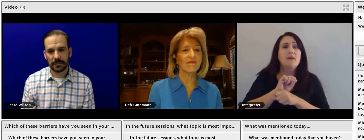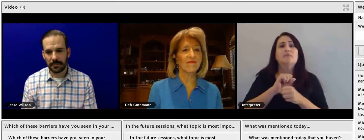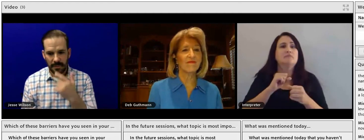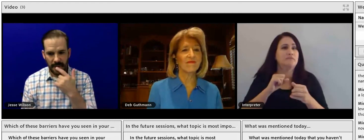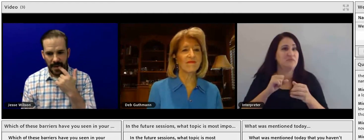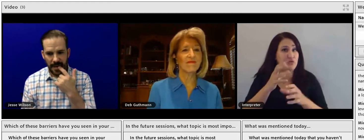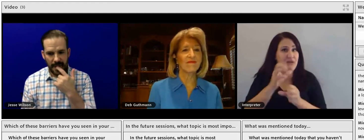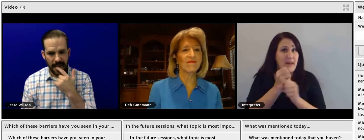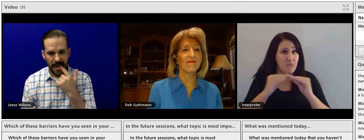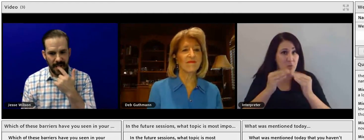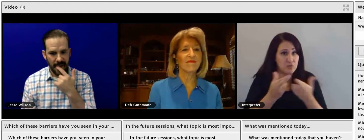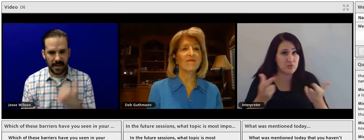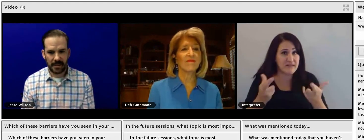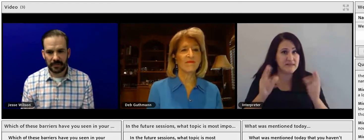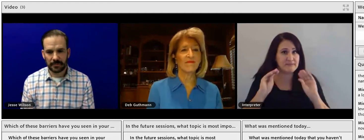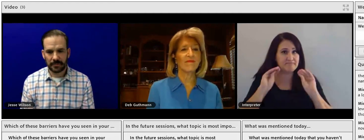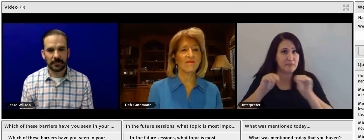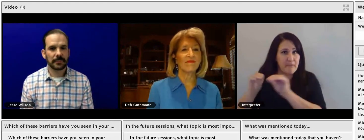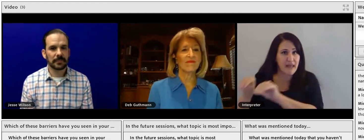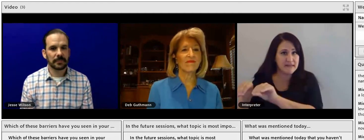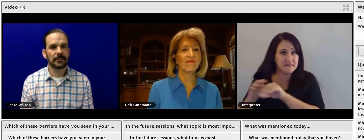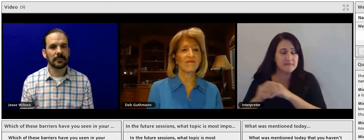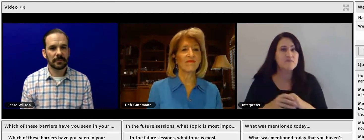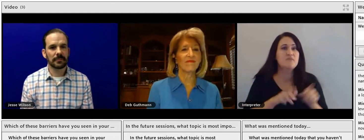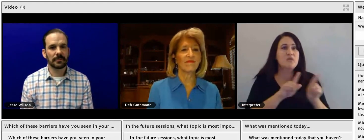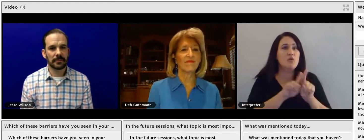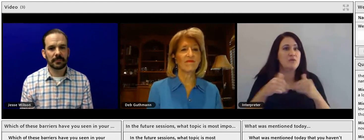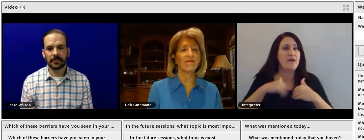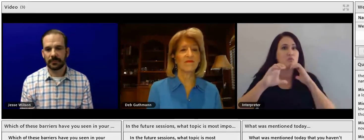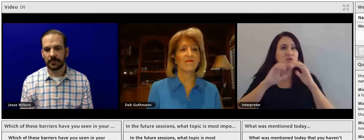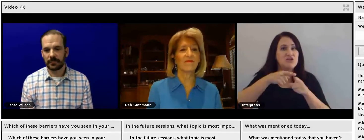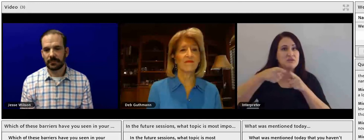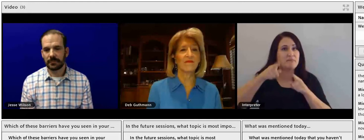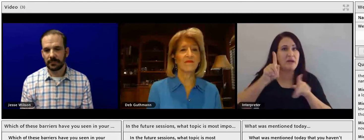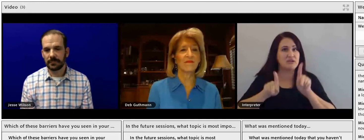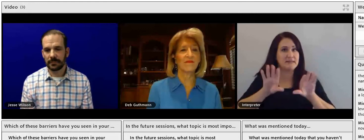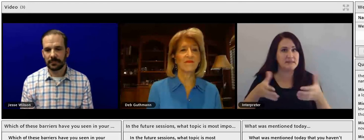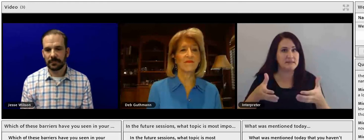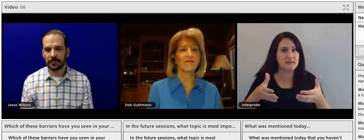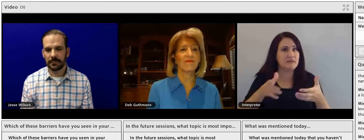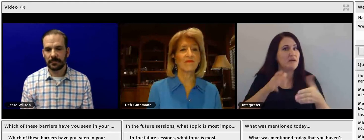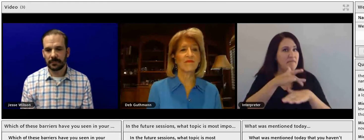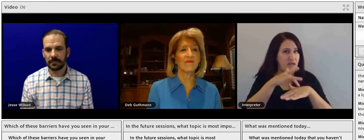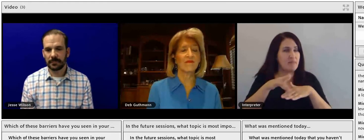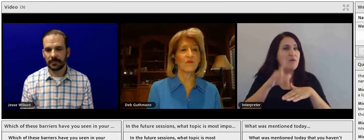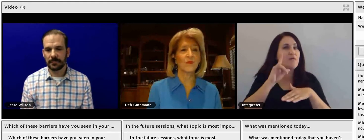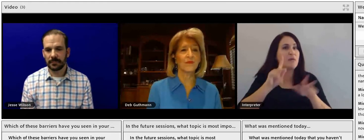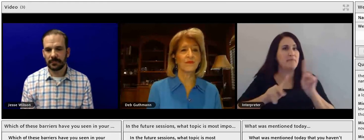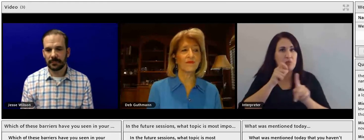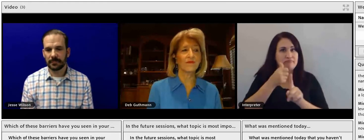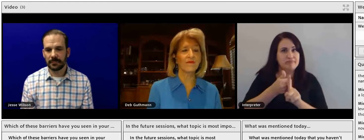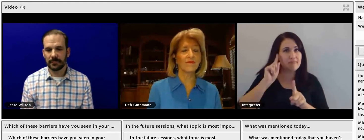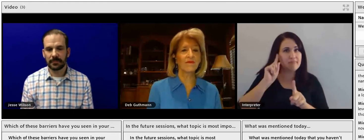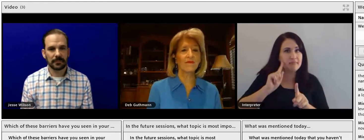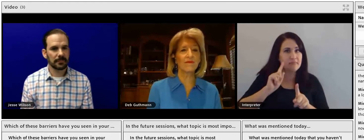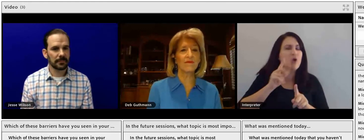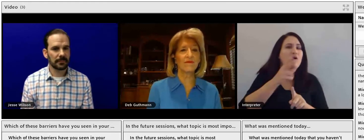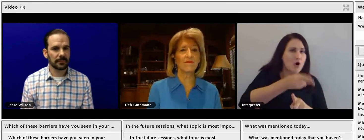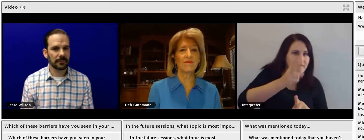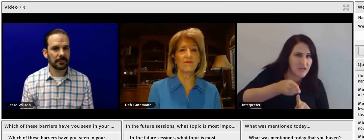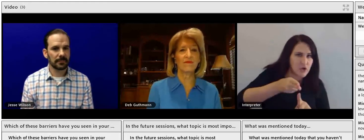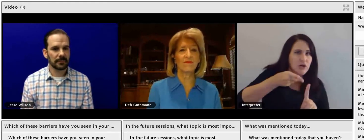additional resources in place. We also have communication specialists who are available for people who are hard of hearing and may need access